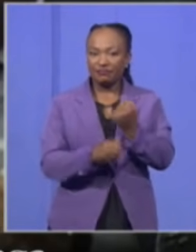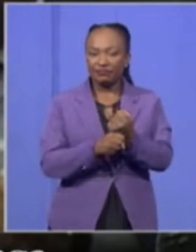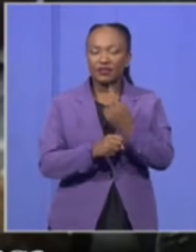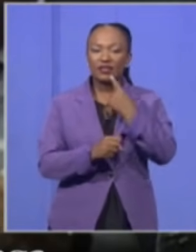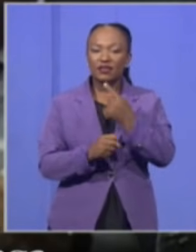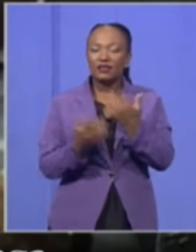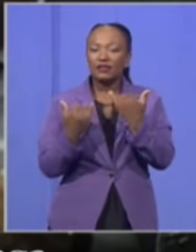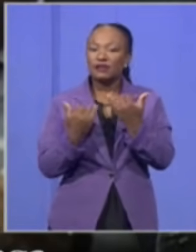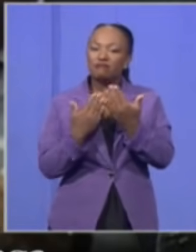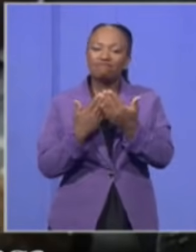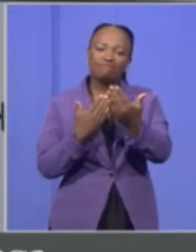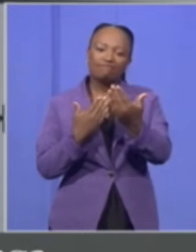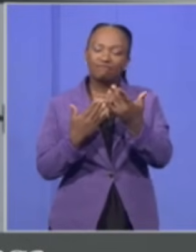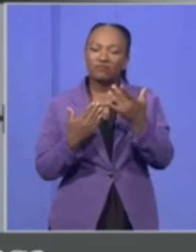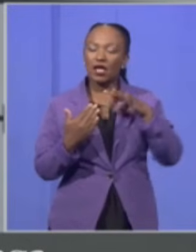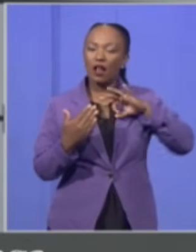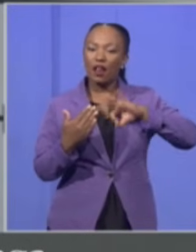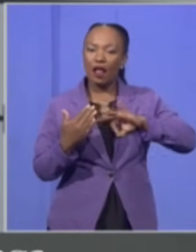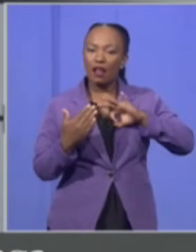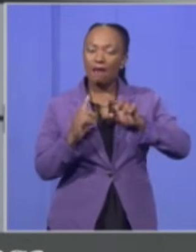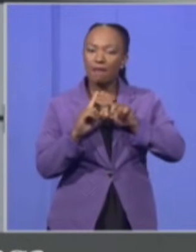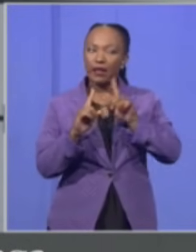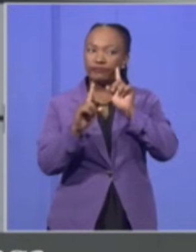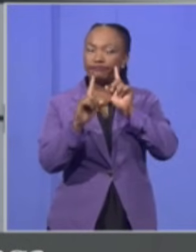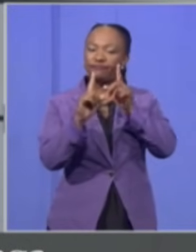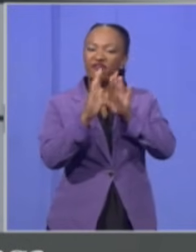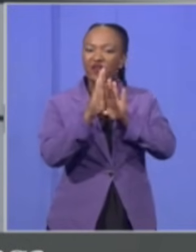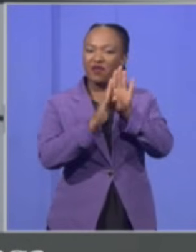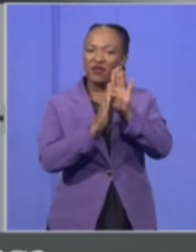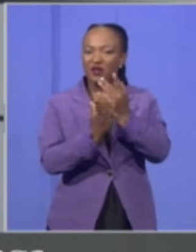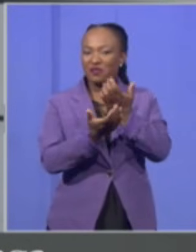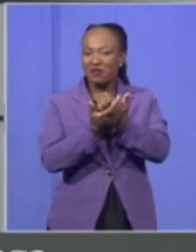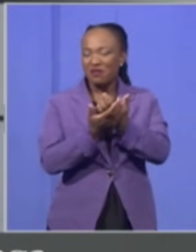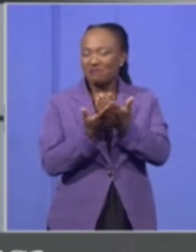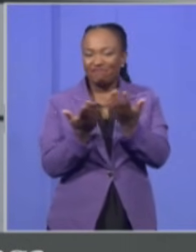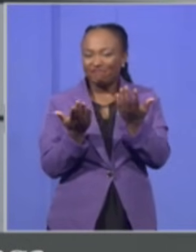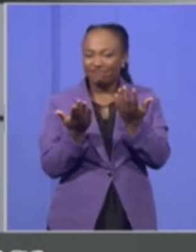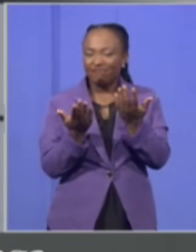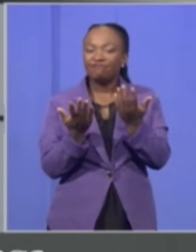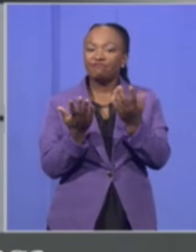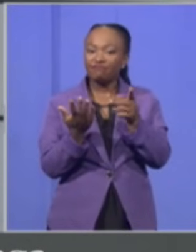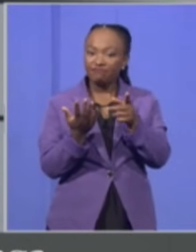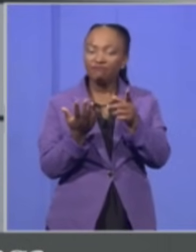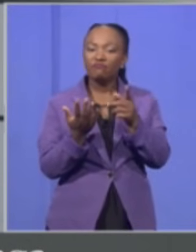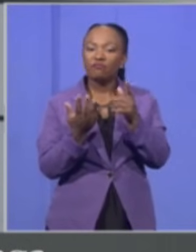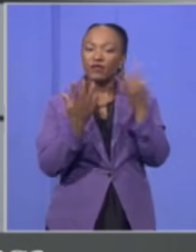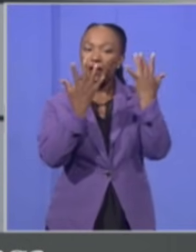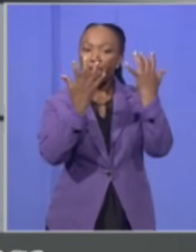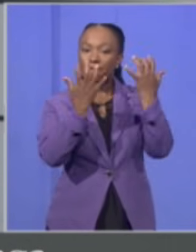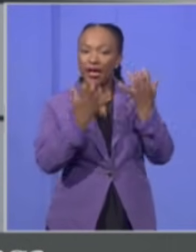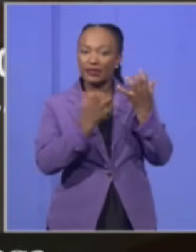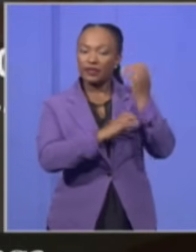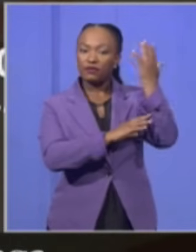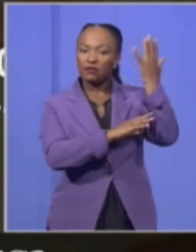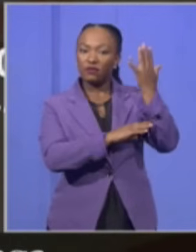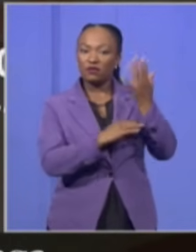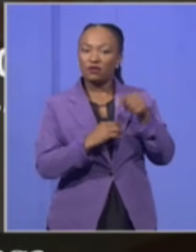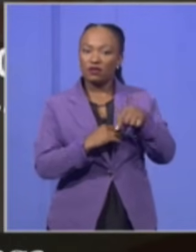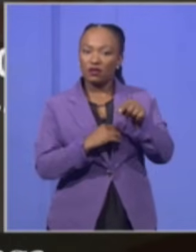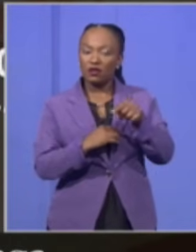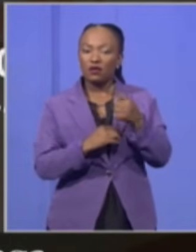ga se go a fitlhelela seo se bego se letetše go ya ka dipeelo tša ekonomi. Tekanyetšo yeo e fetišitšego ya letseno la motšhelo la ngwaga